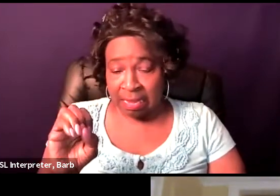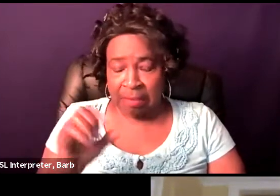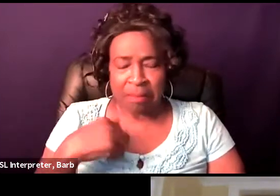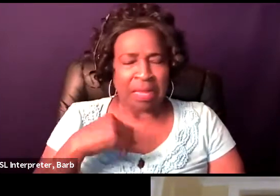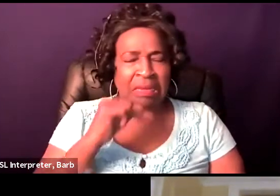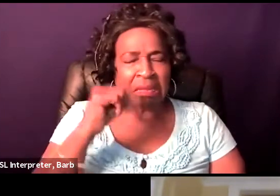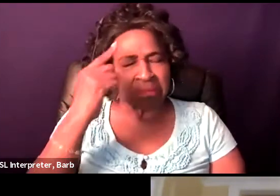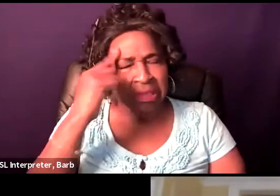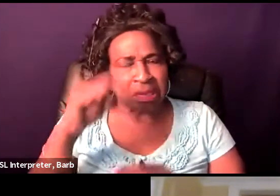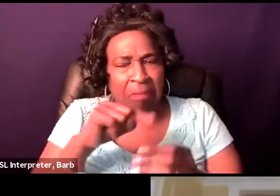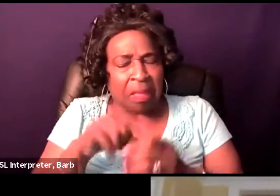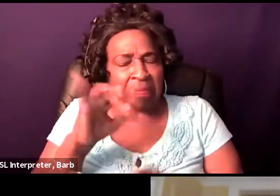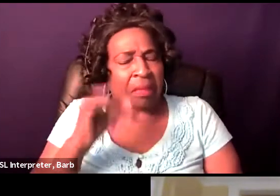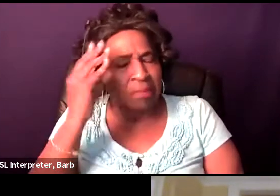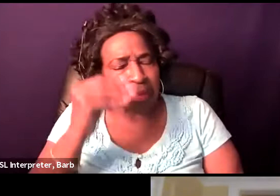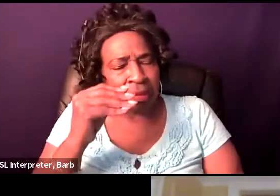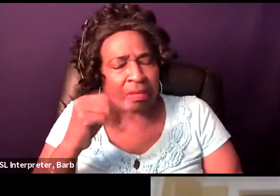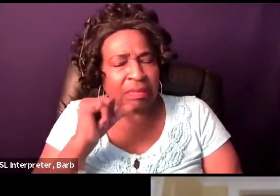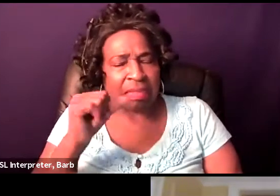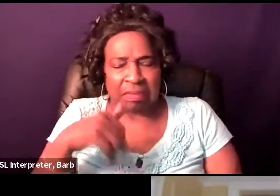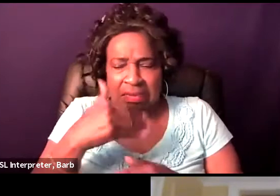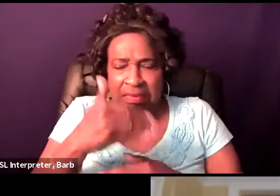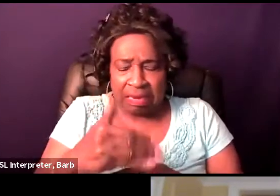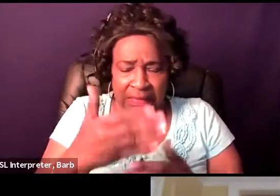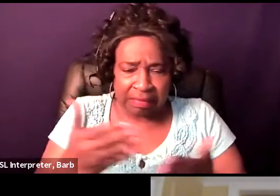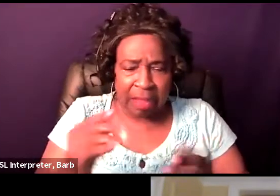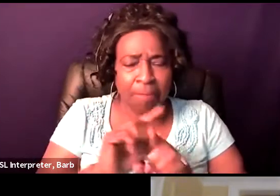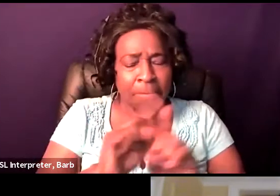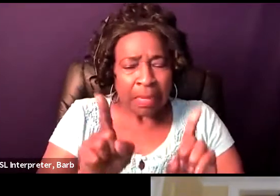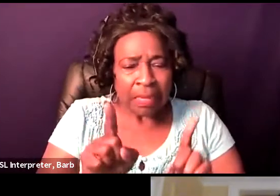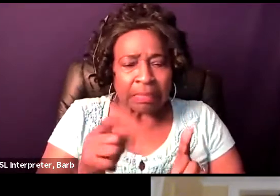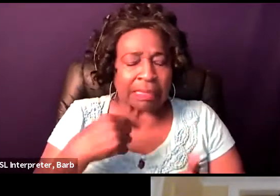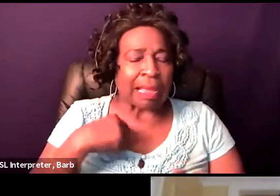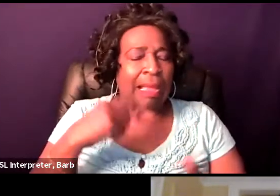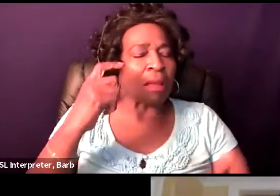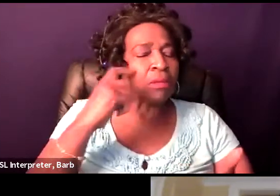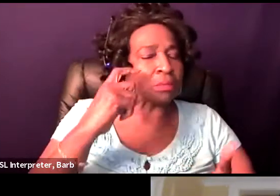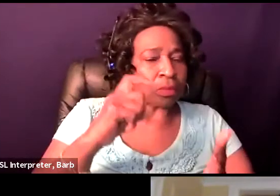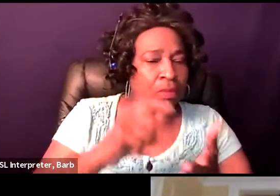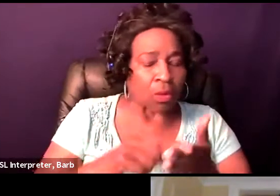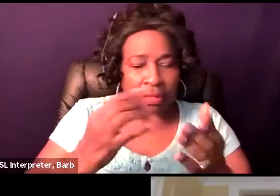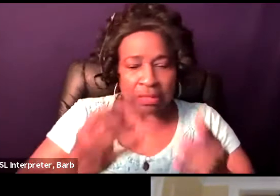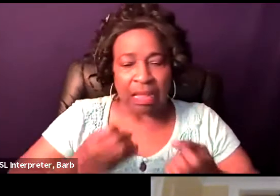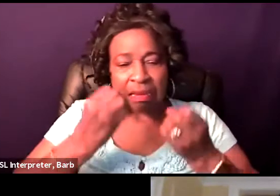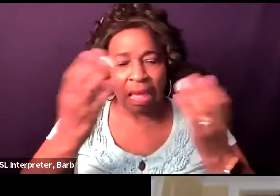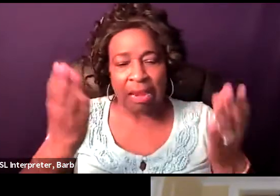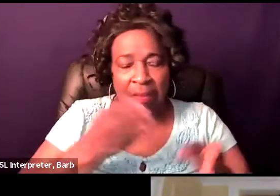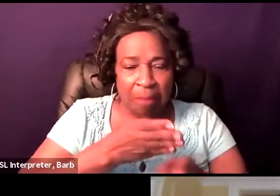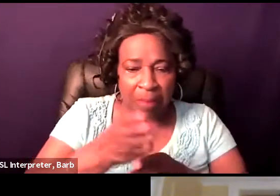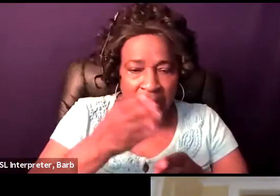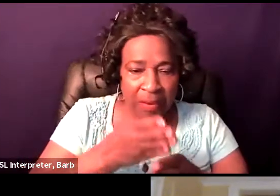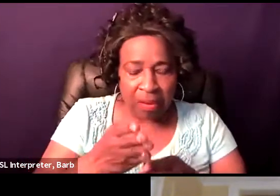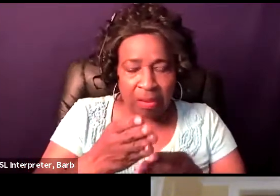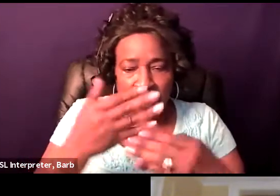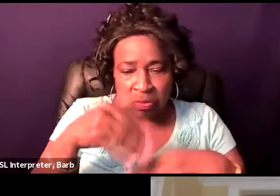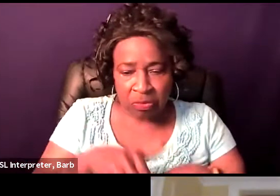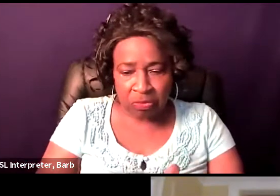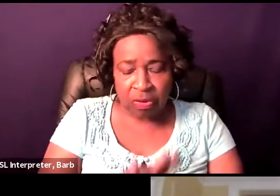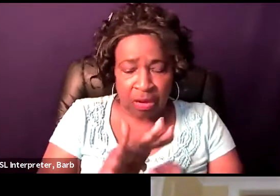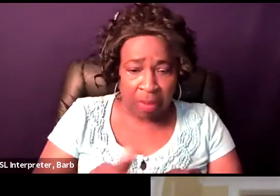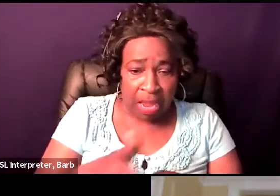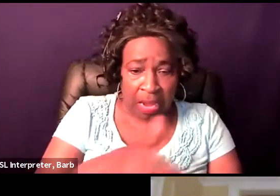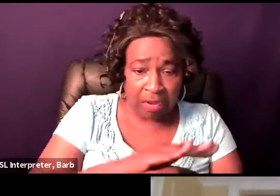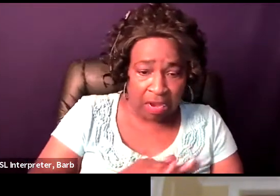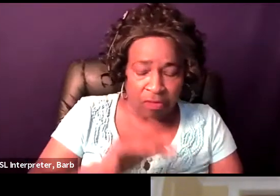mind as what the next step was. But I started to notice a lot of the mainstream coverage of what